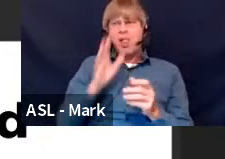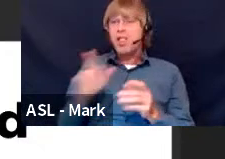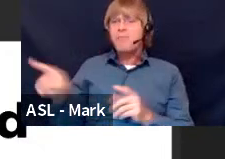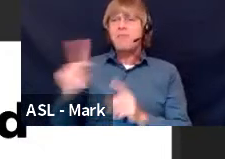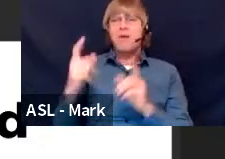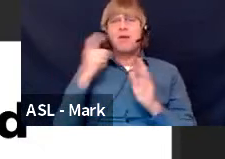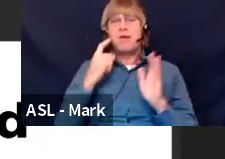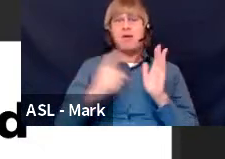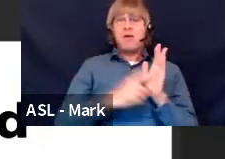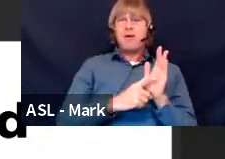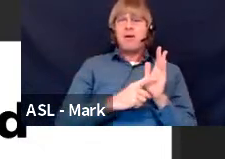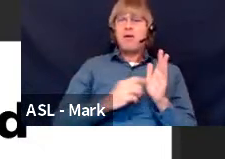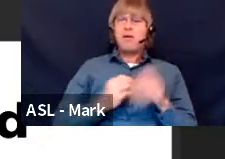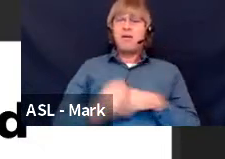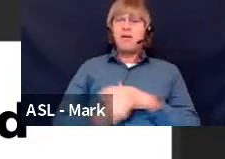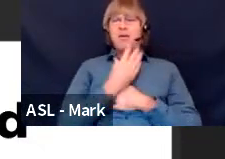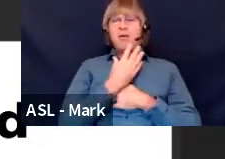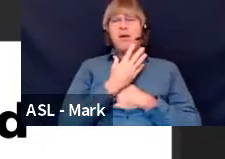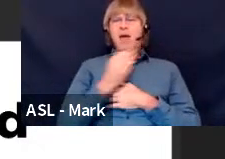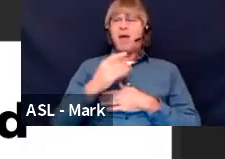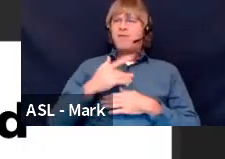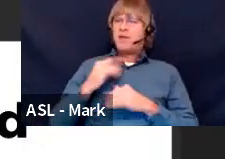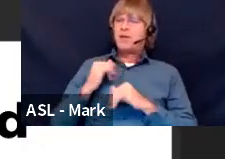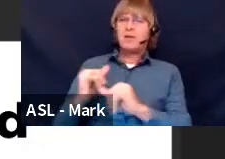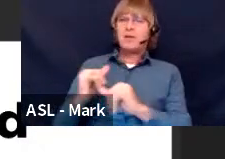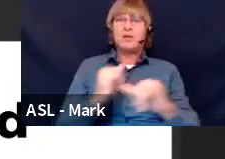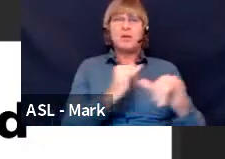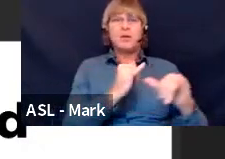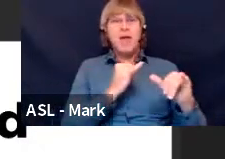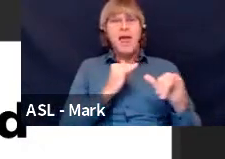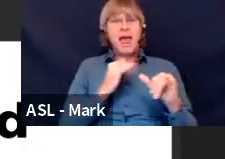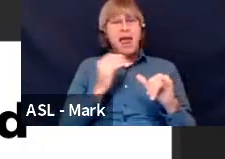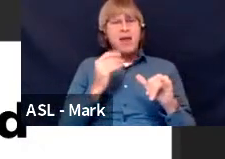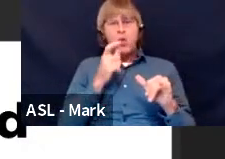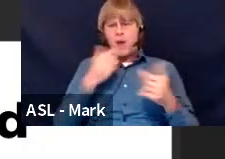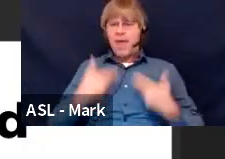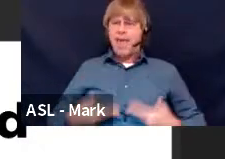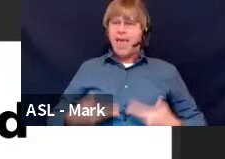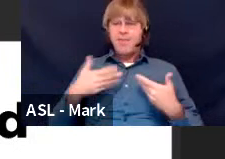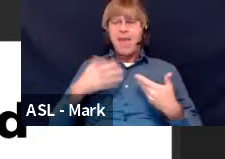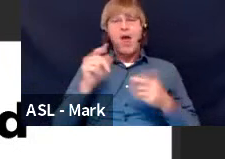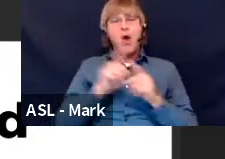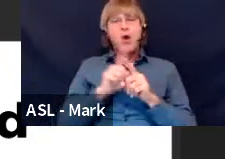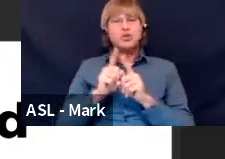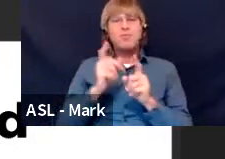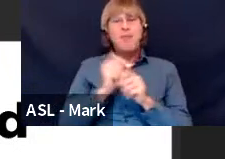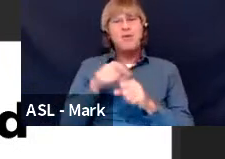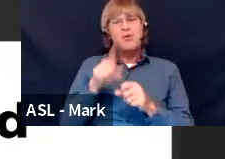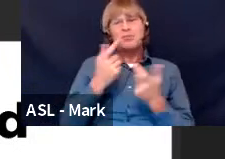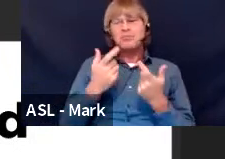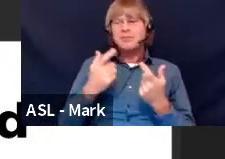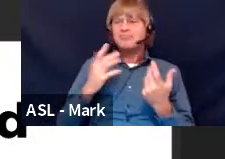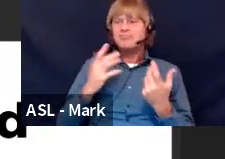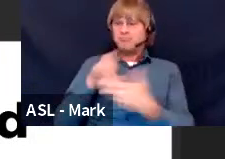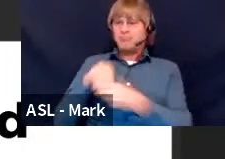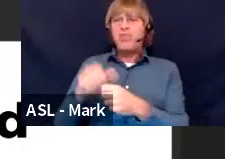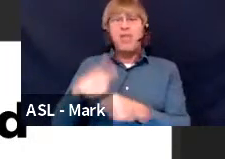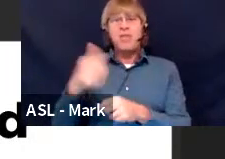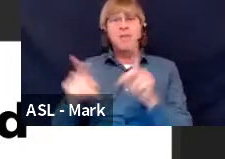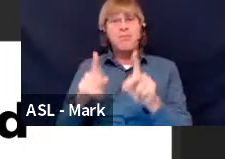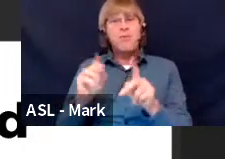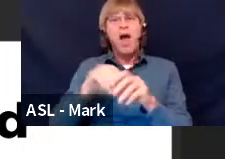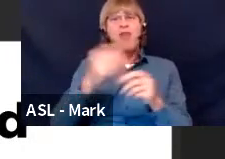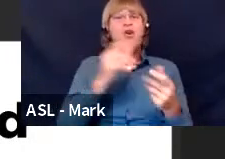people and just resonate totally with who you are, and it'll set you apart from other people and